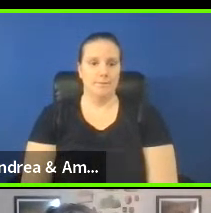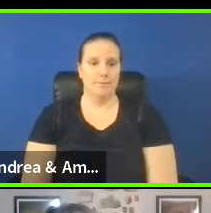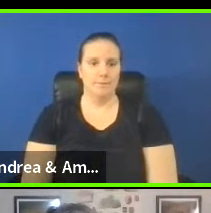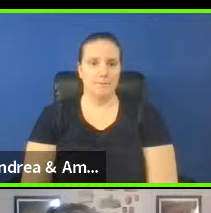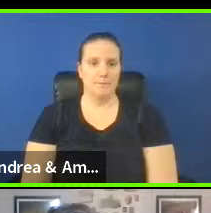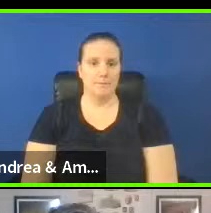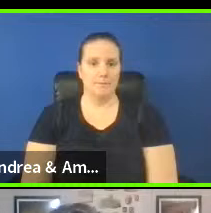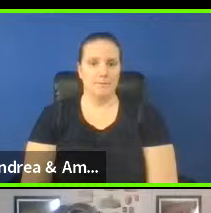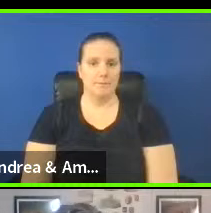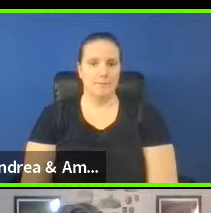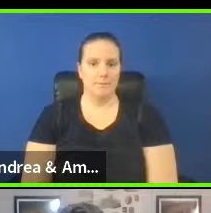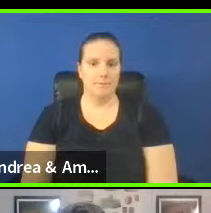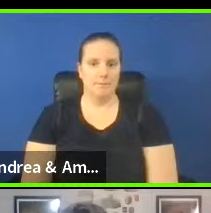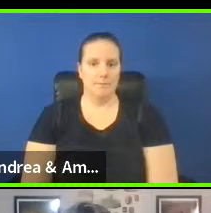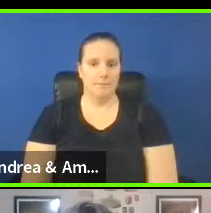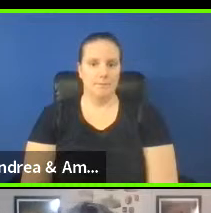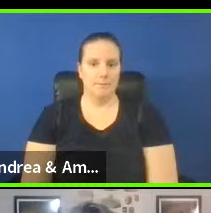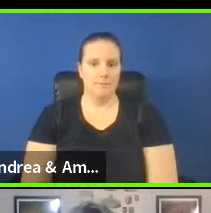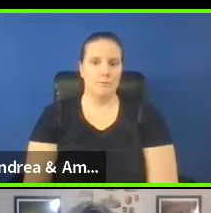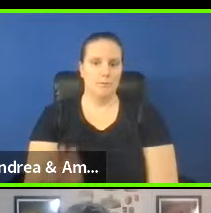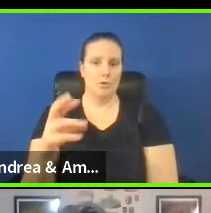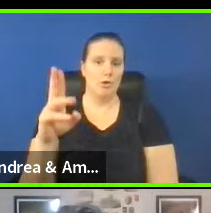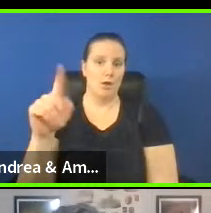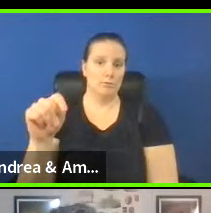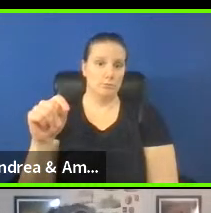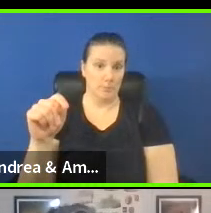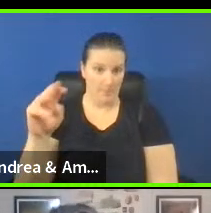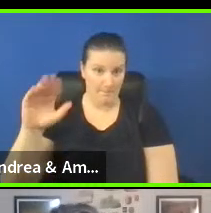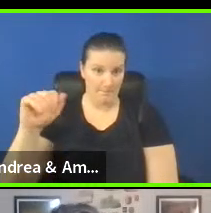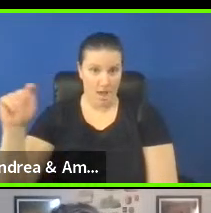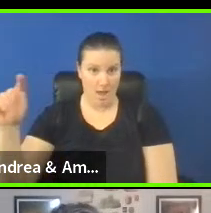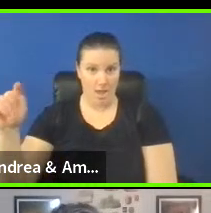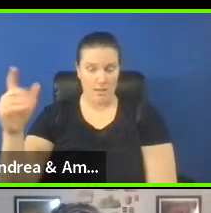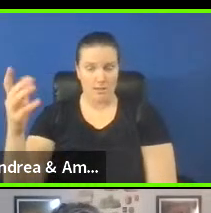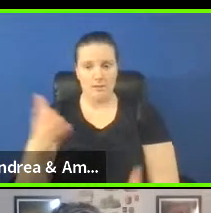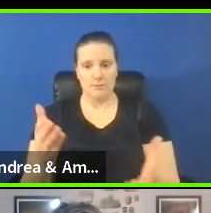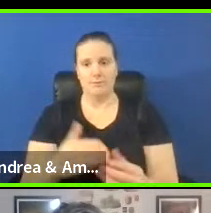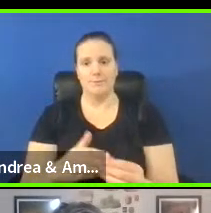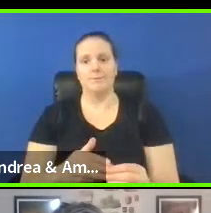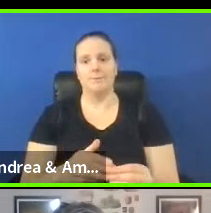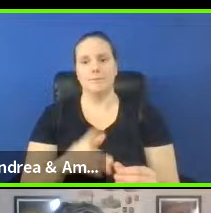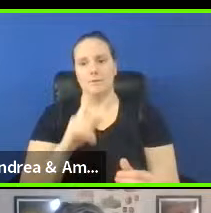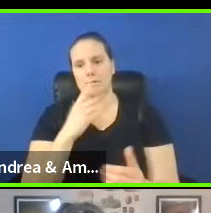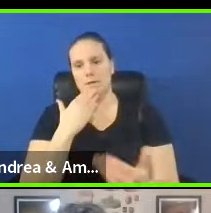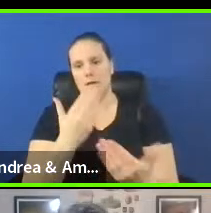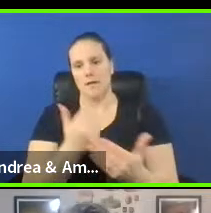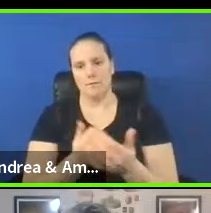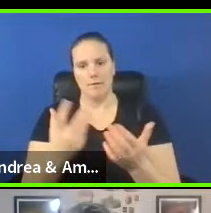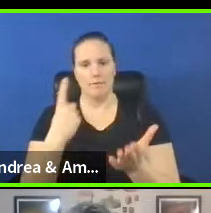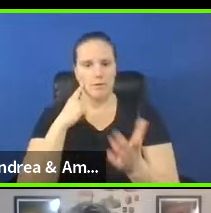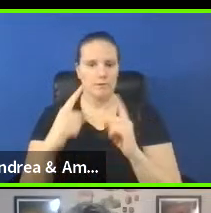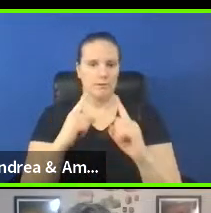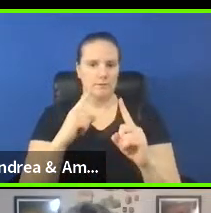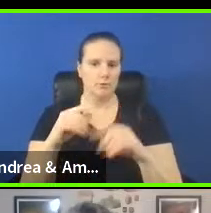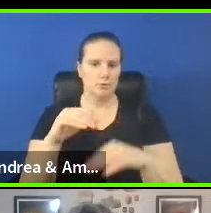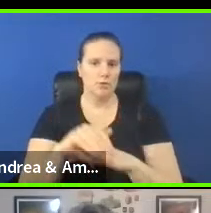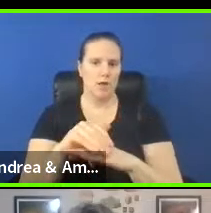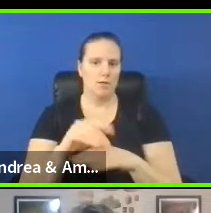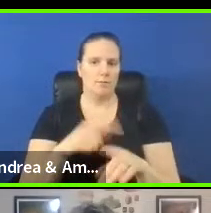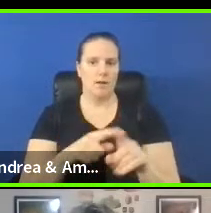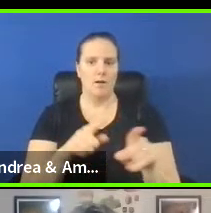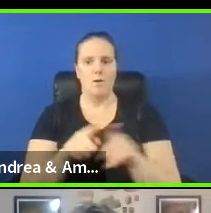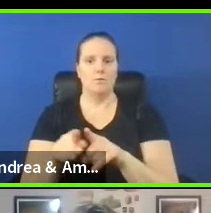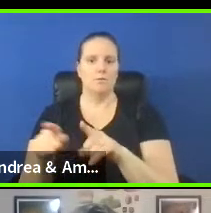Dr. Hunt, this is Matt. Great. I would just like to really thank everybody for the conversation tonight, but also